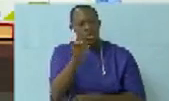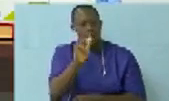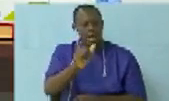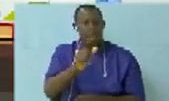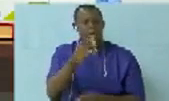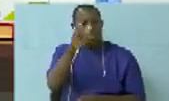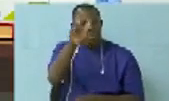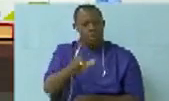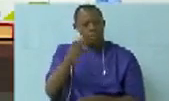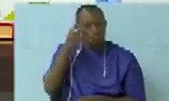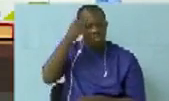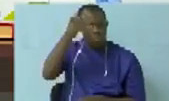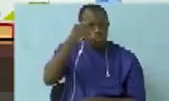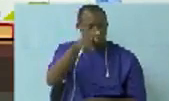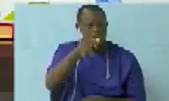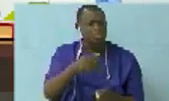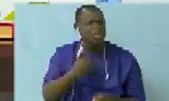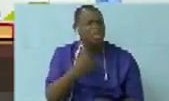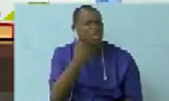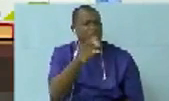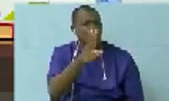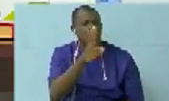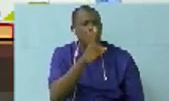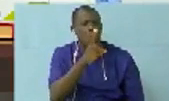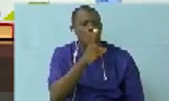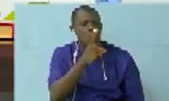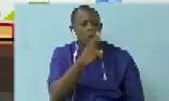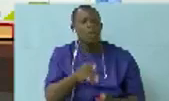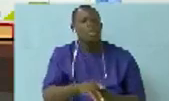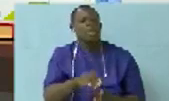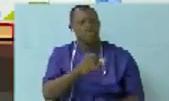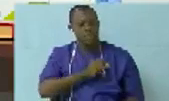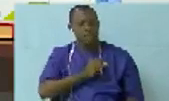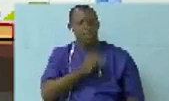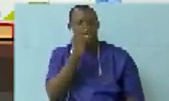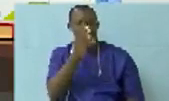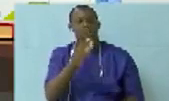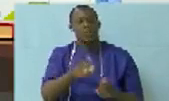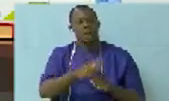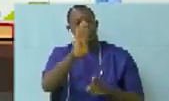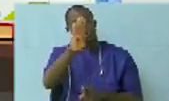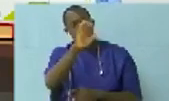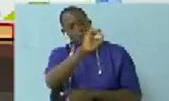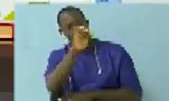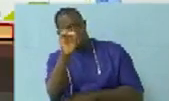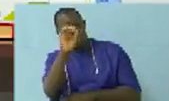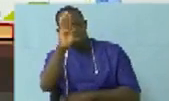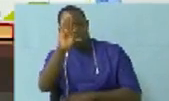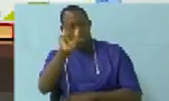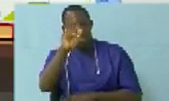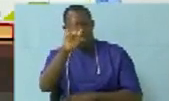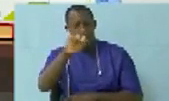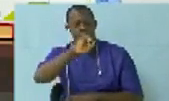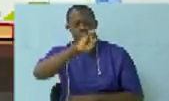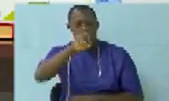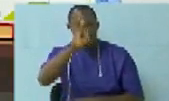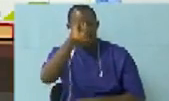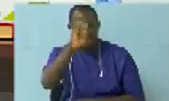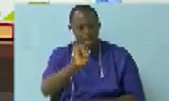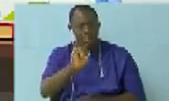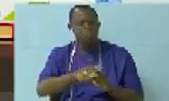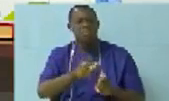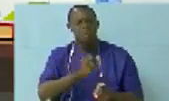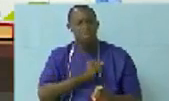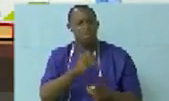command telephone. I asked him who. Nani ka juma. He said it's Bobaji. Ko nyam Bobaji. I went to receive the